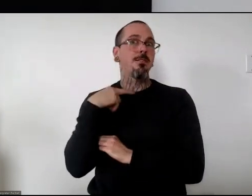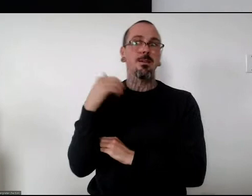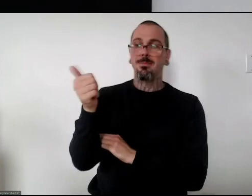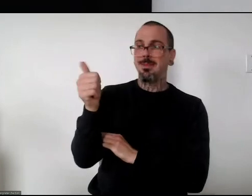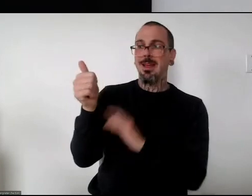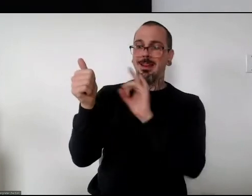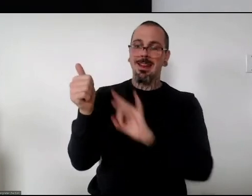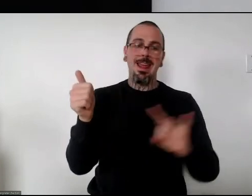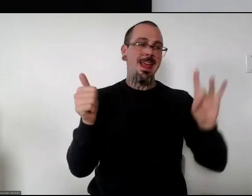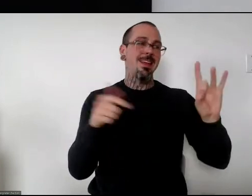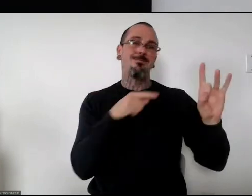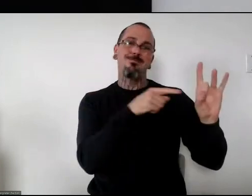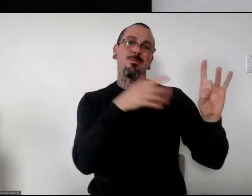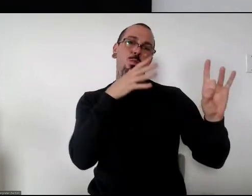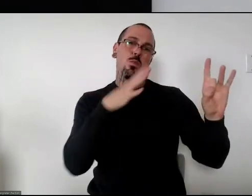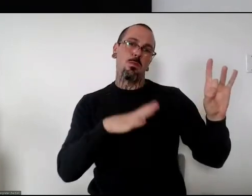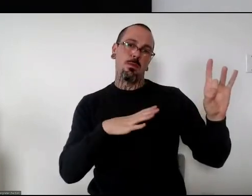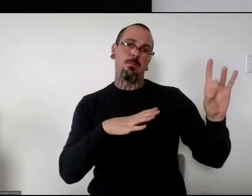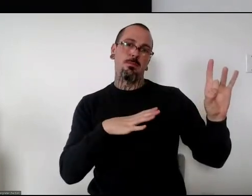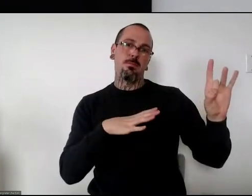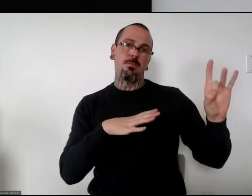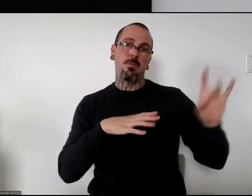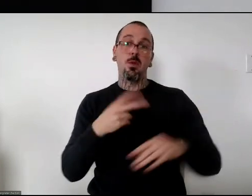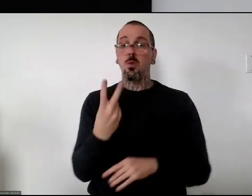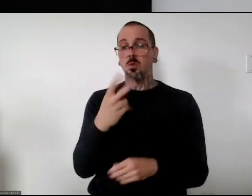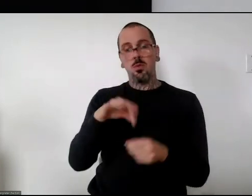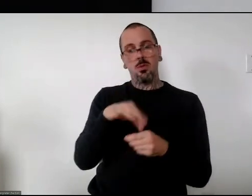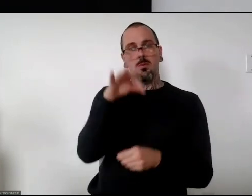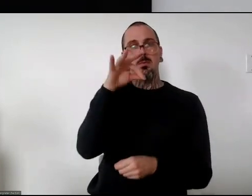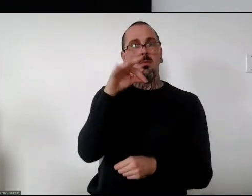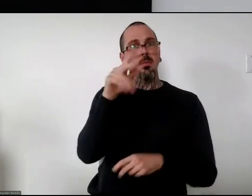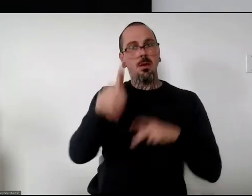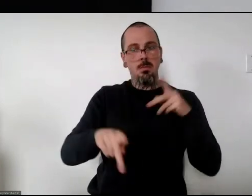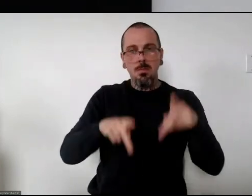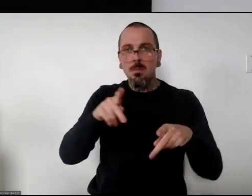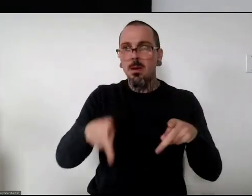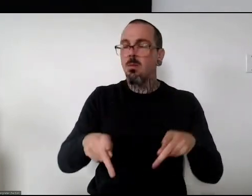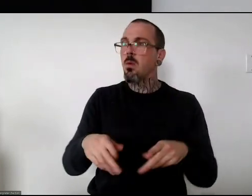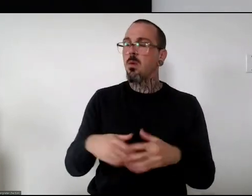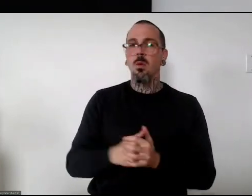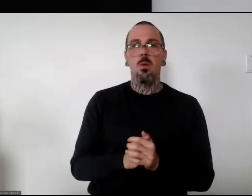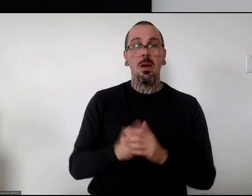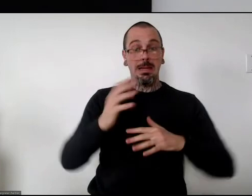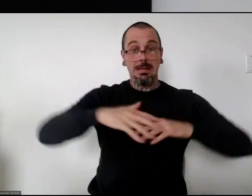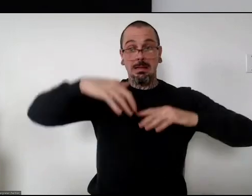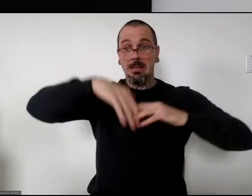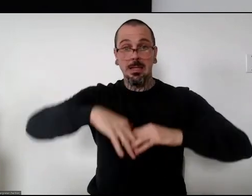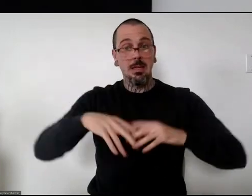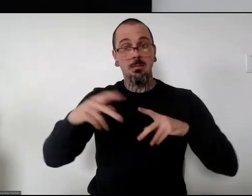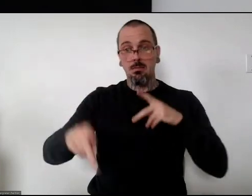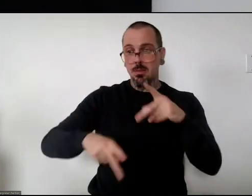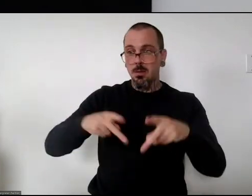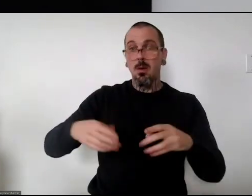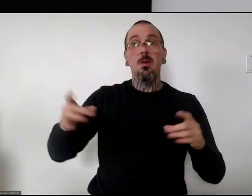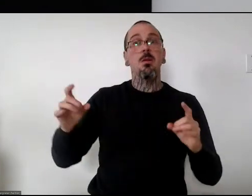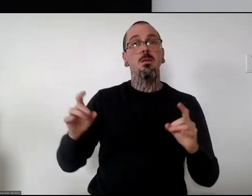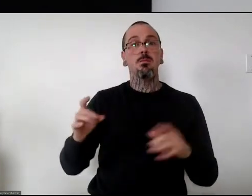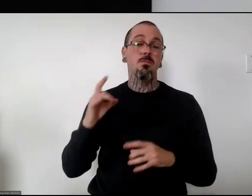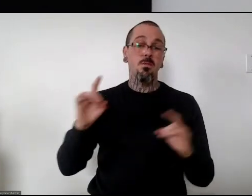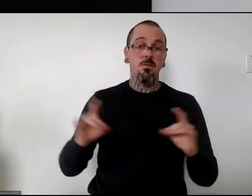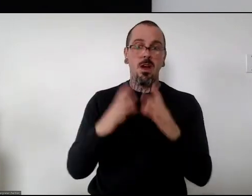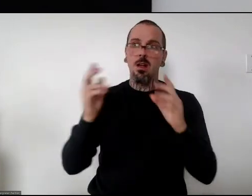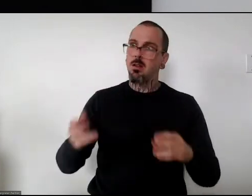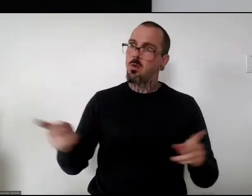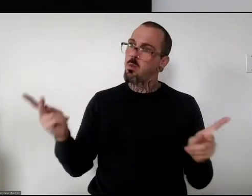Indigenous women and girls and two-spirited individuals experience violence disproportionately in our province and our country.